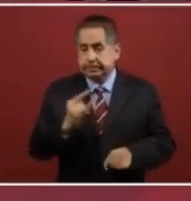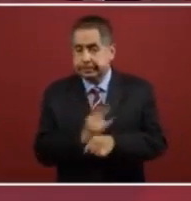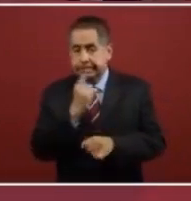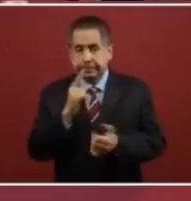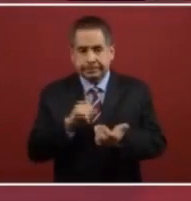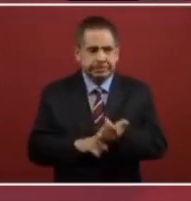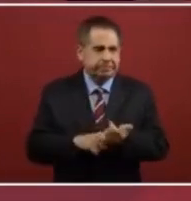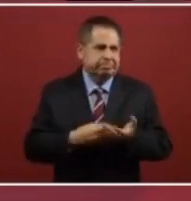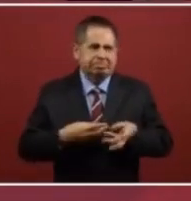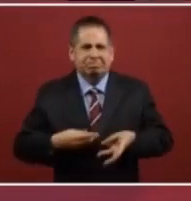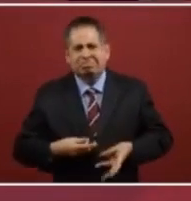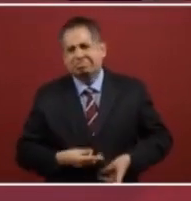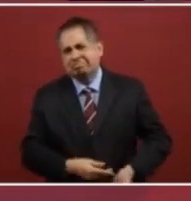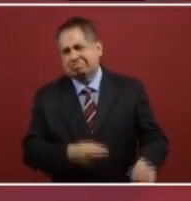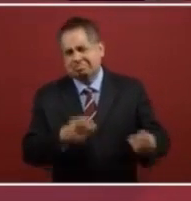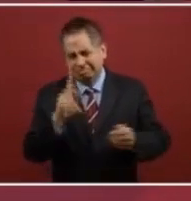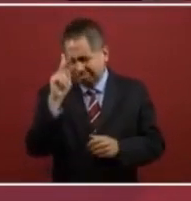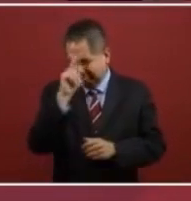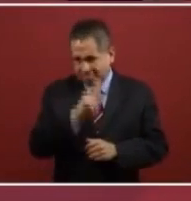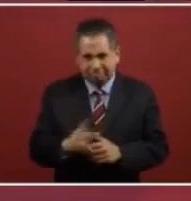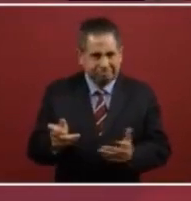para que so that